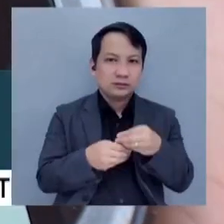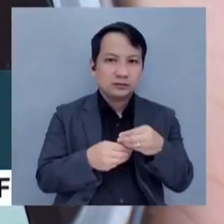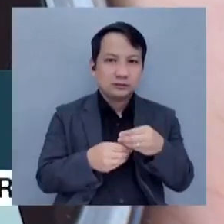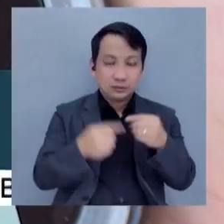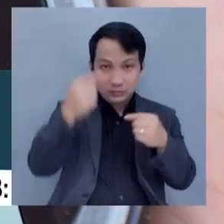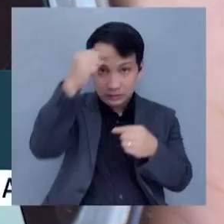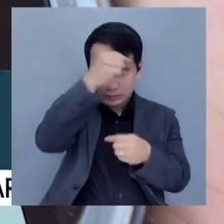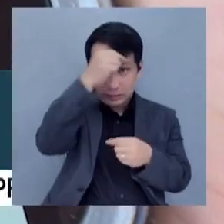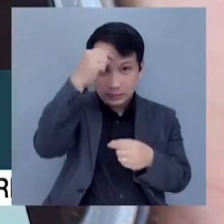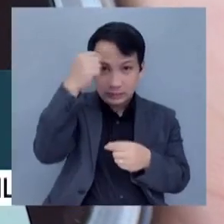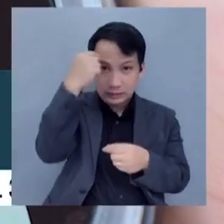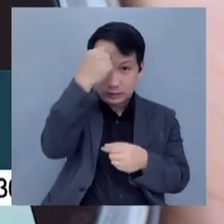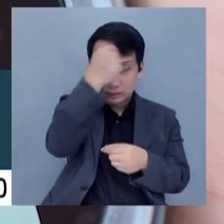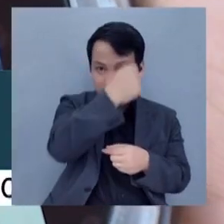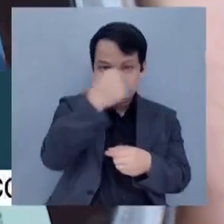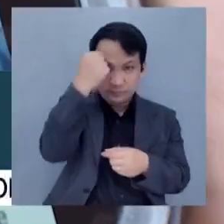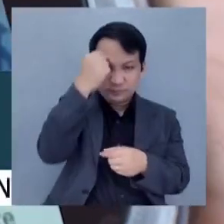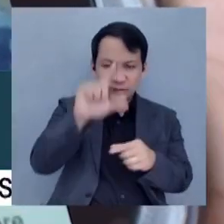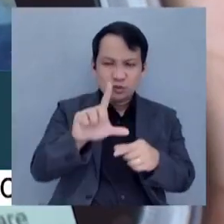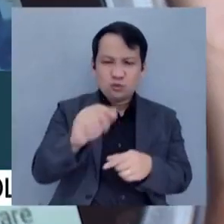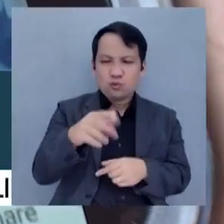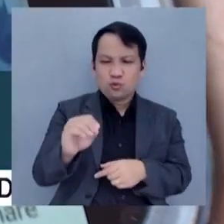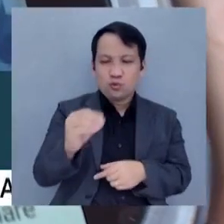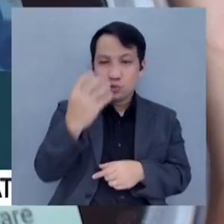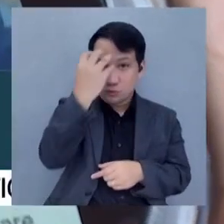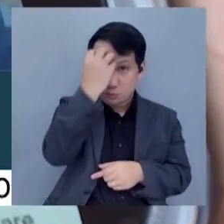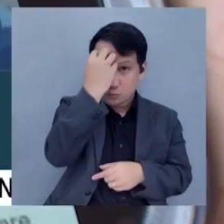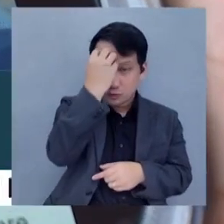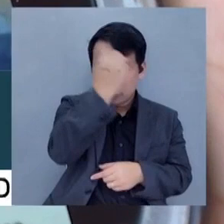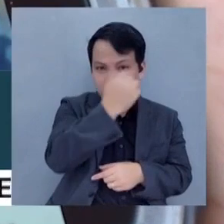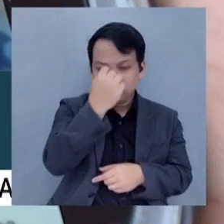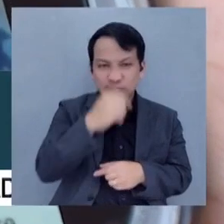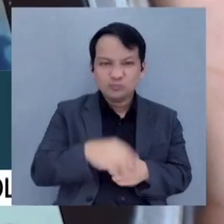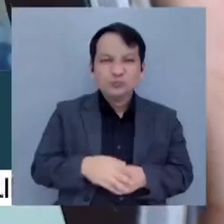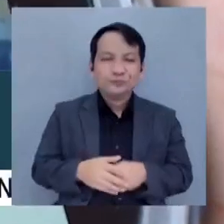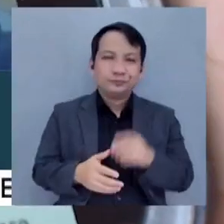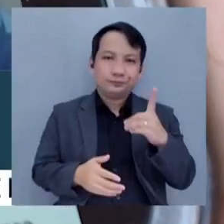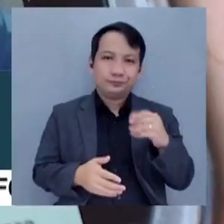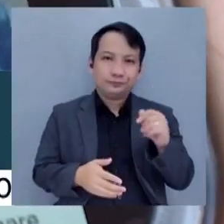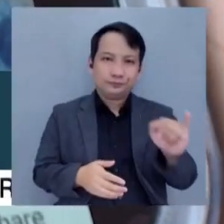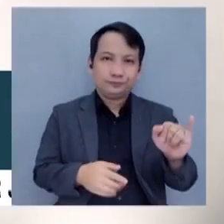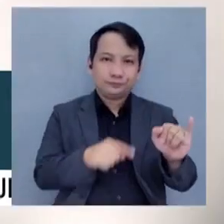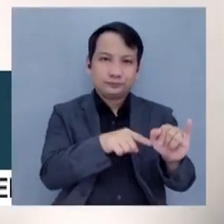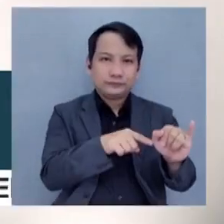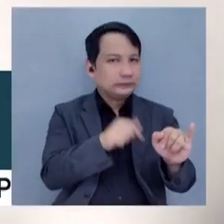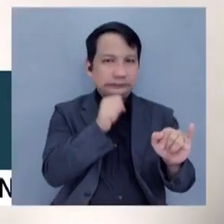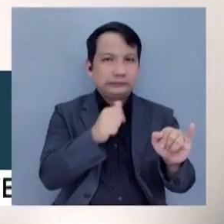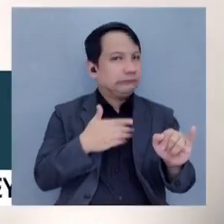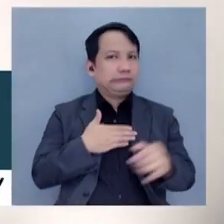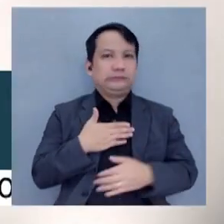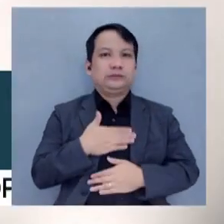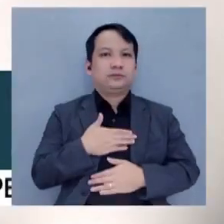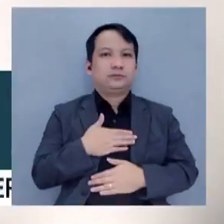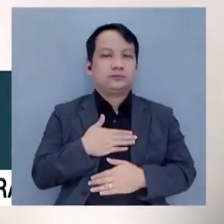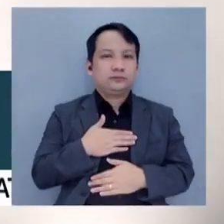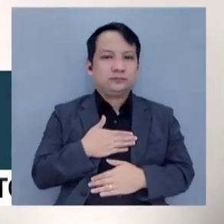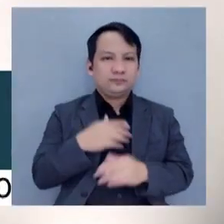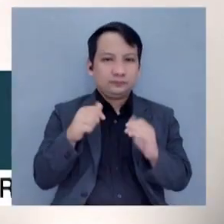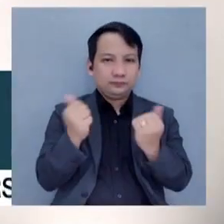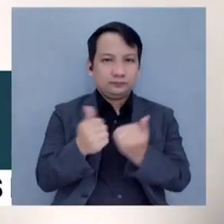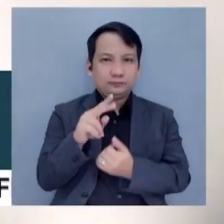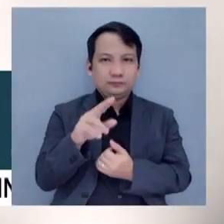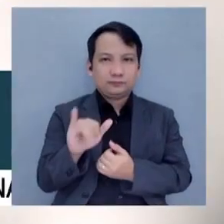business logo on his forehead, the Department of Trade and Industry, or DTI, is not pleased. According to the agency, it is